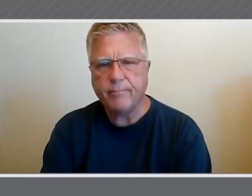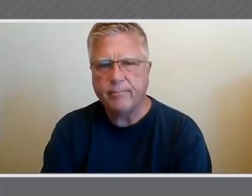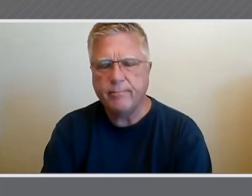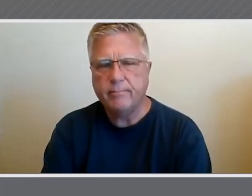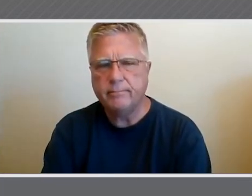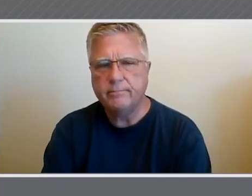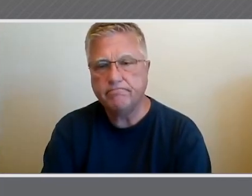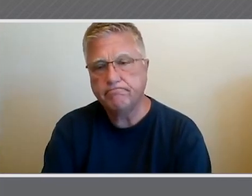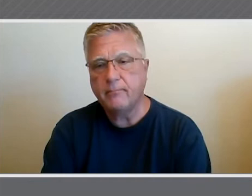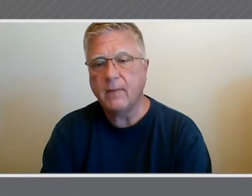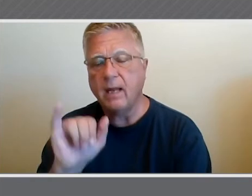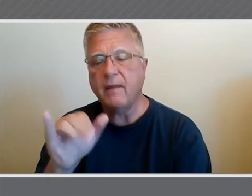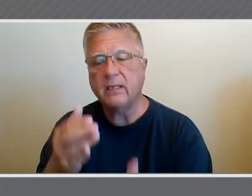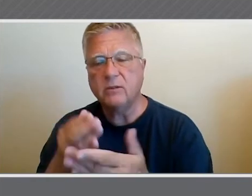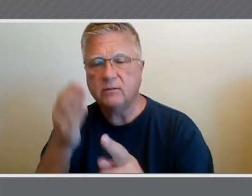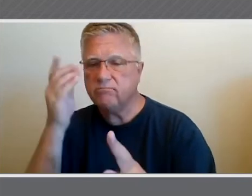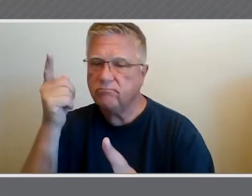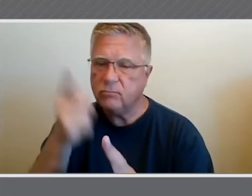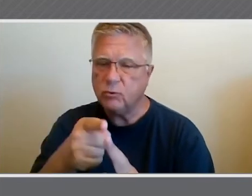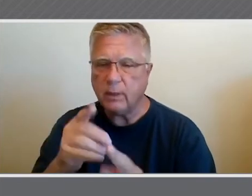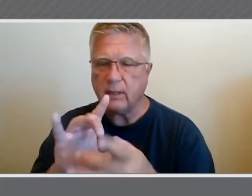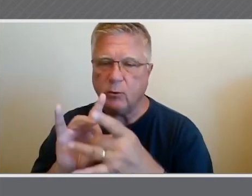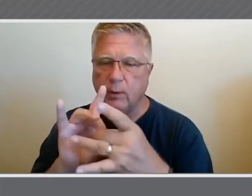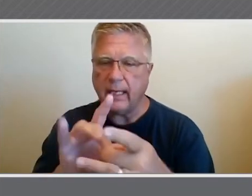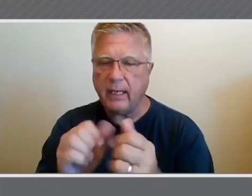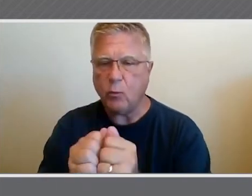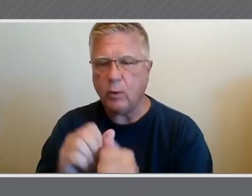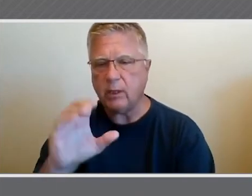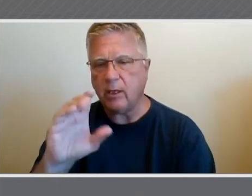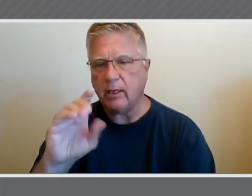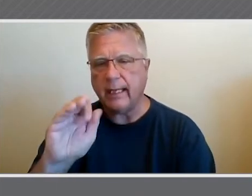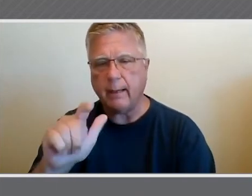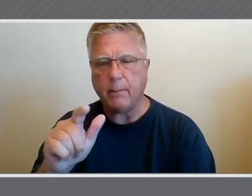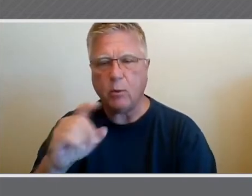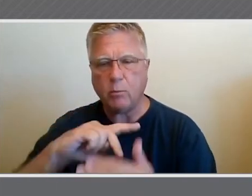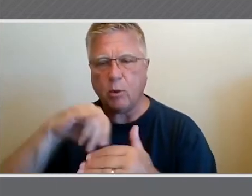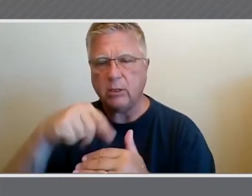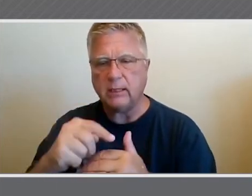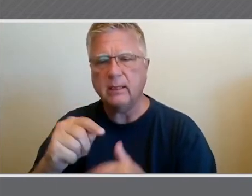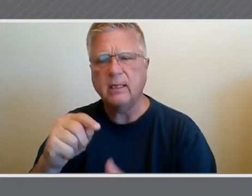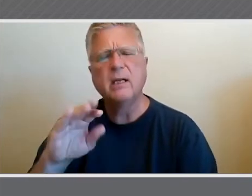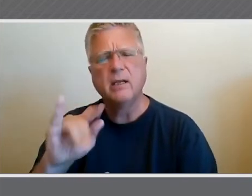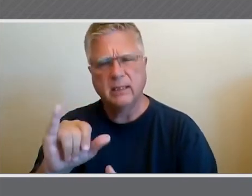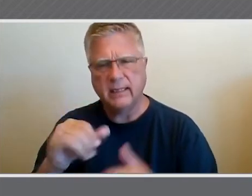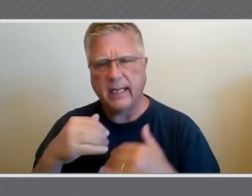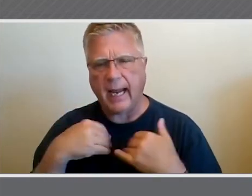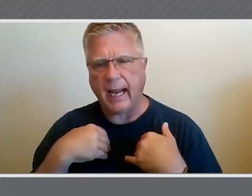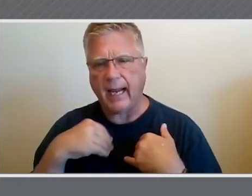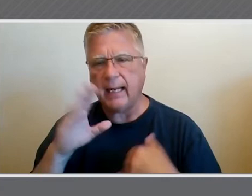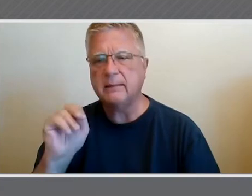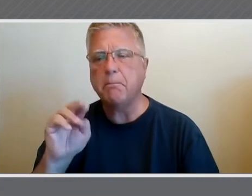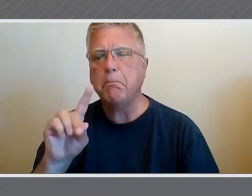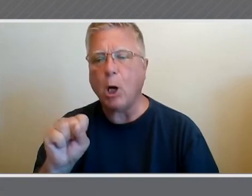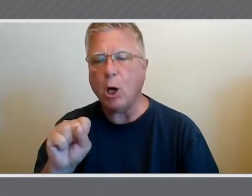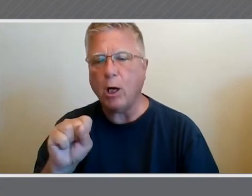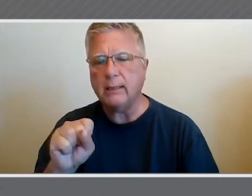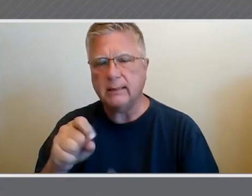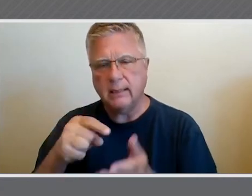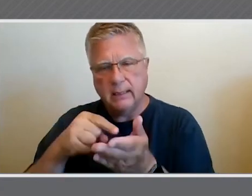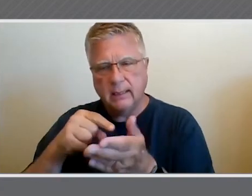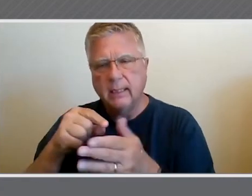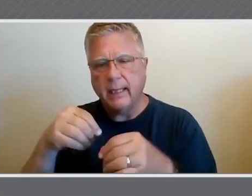Debt service is directly related to our capital projects. The city issues bonds on market to pay for capital